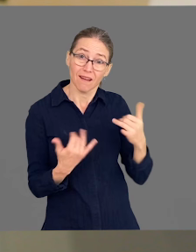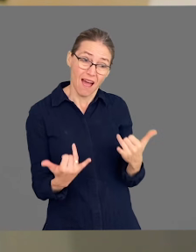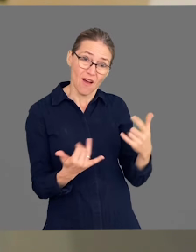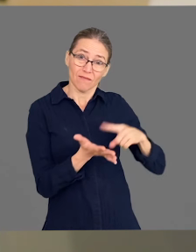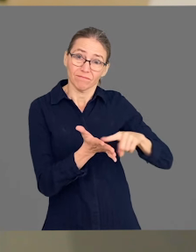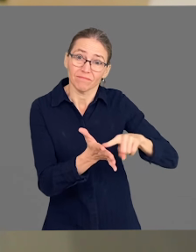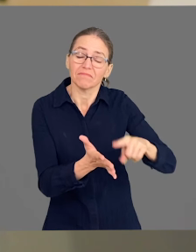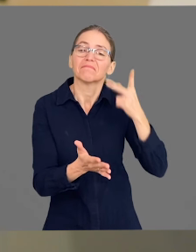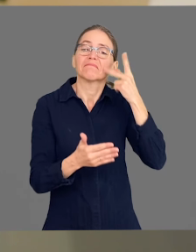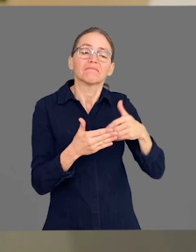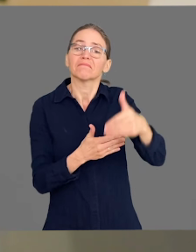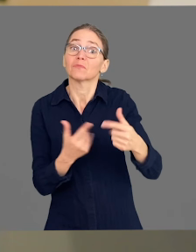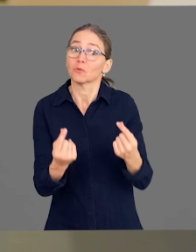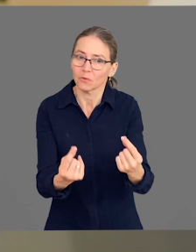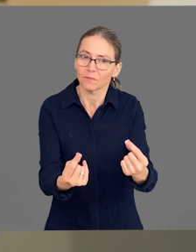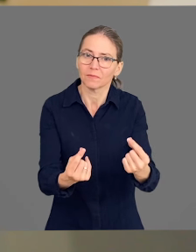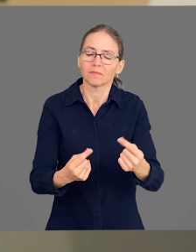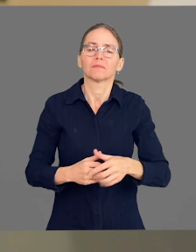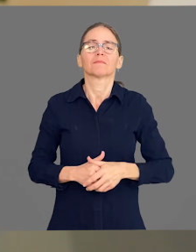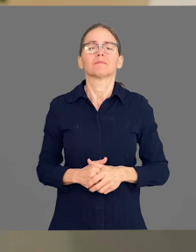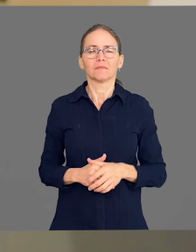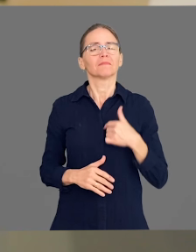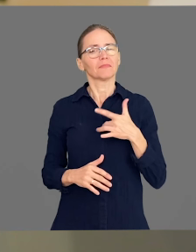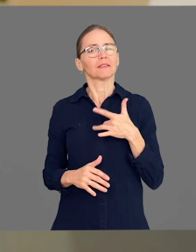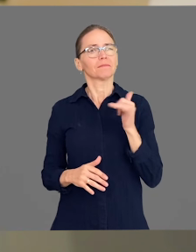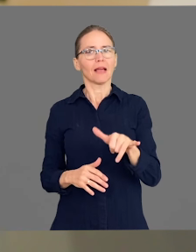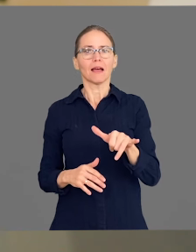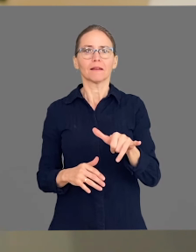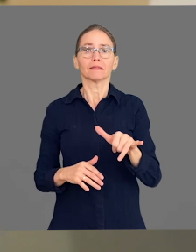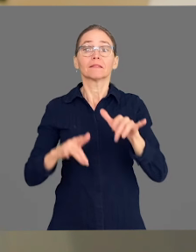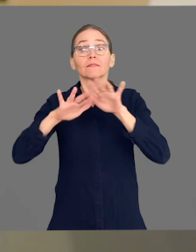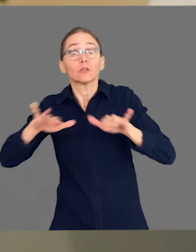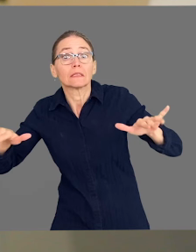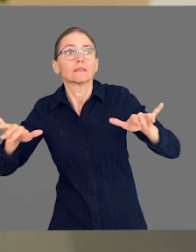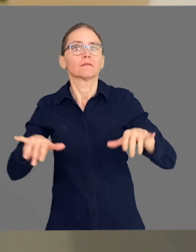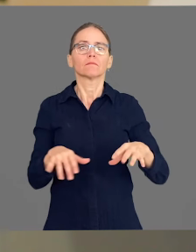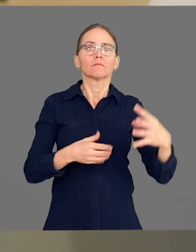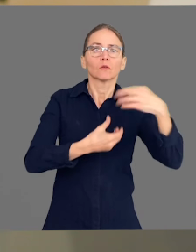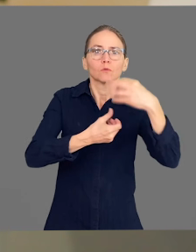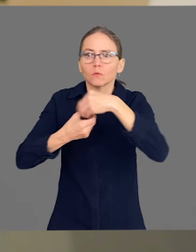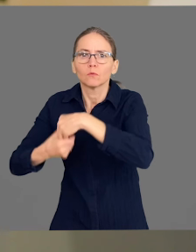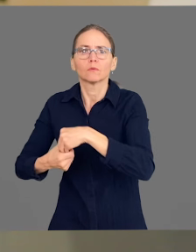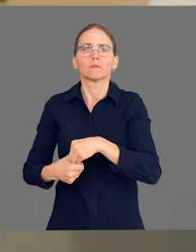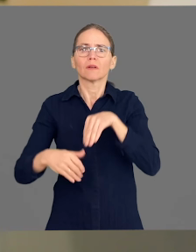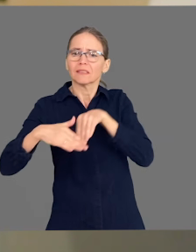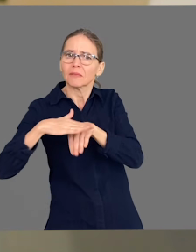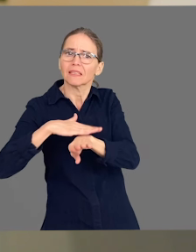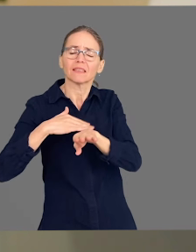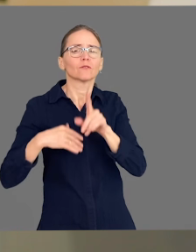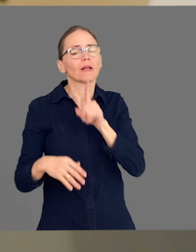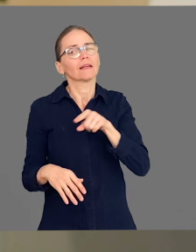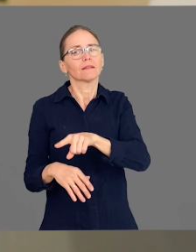and inclusion, especially together with accessibility, are really the key for overcoming